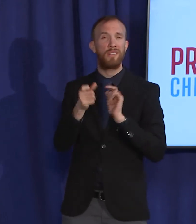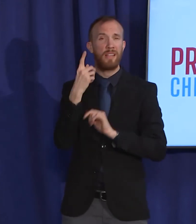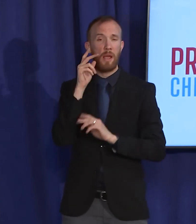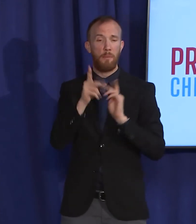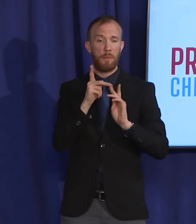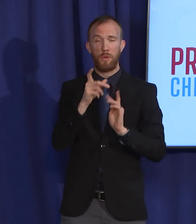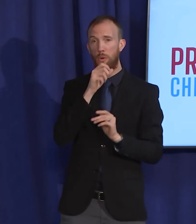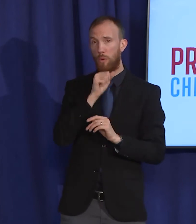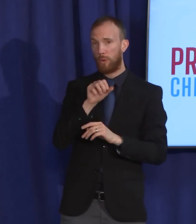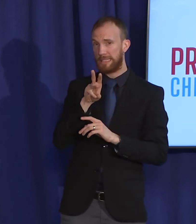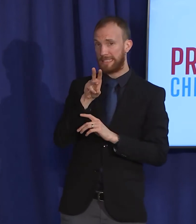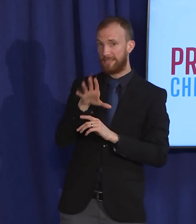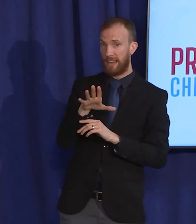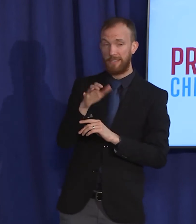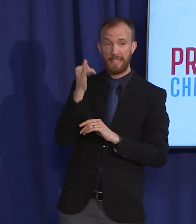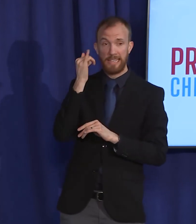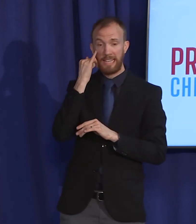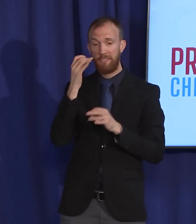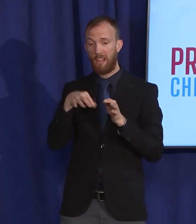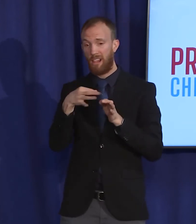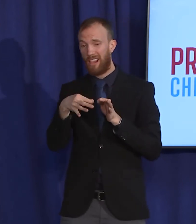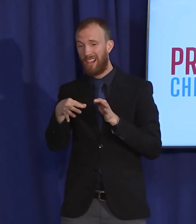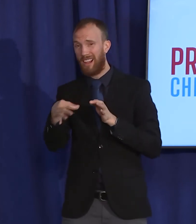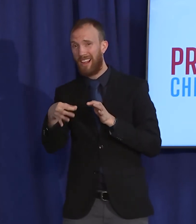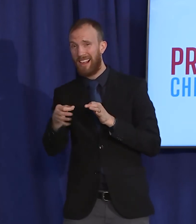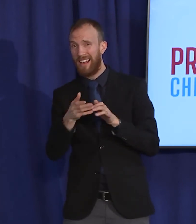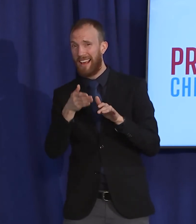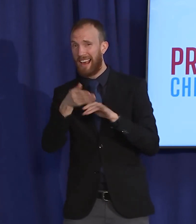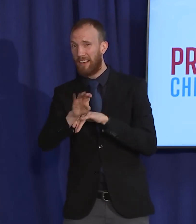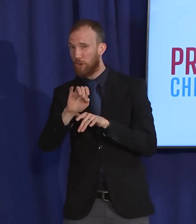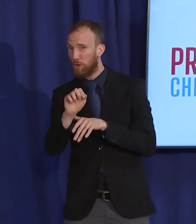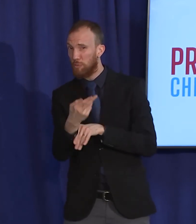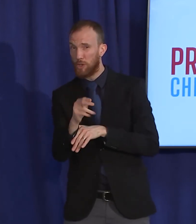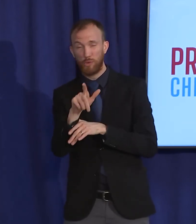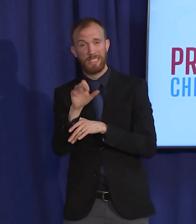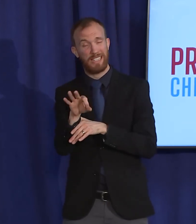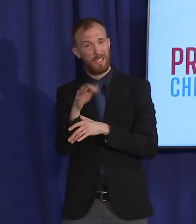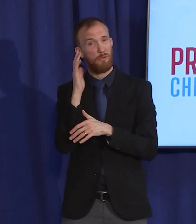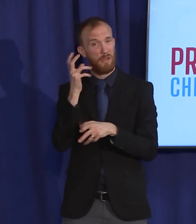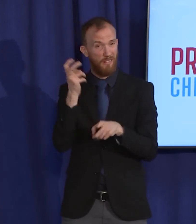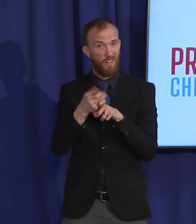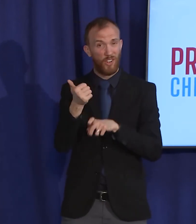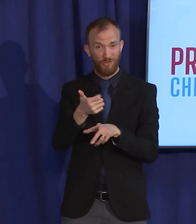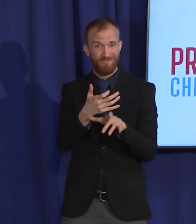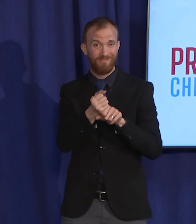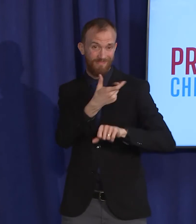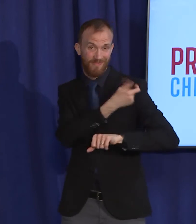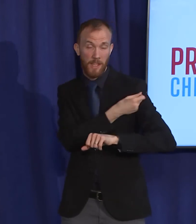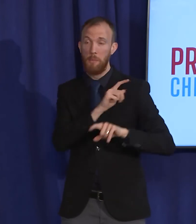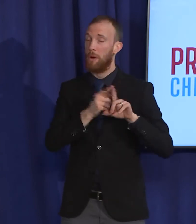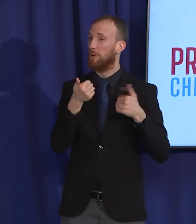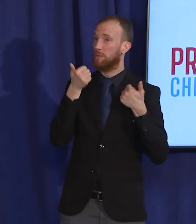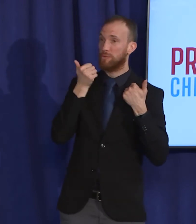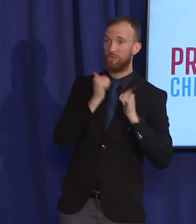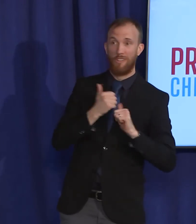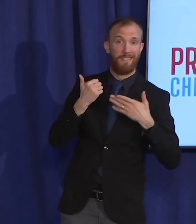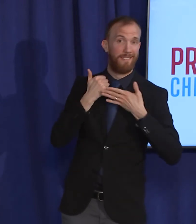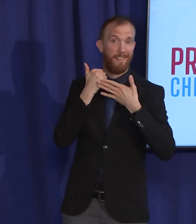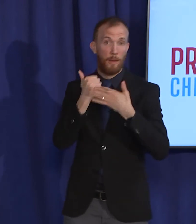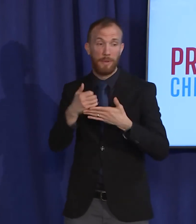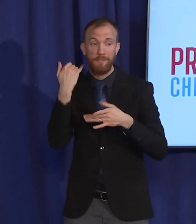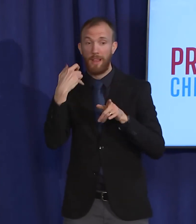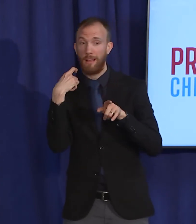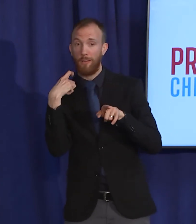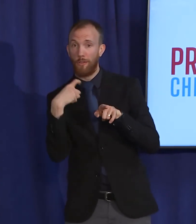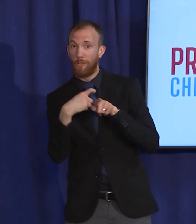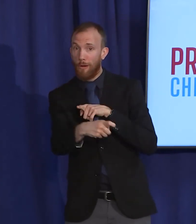get a vaccine after March 29th. We'll do everything we can to prioritize them. When they call the call center, we will work very hard to get them in, and